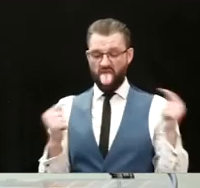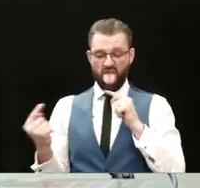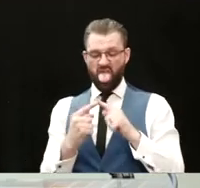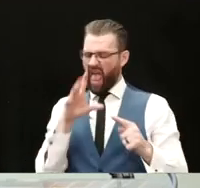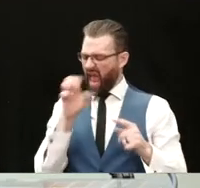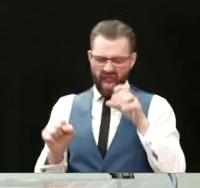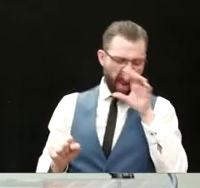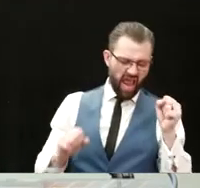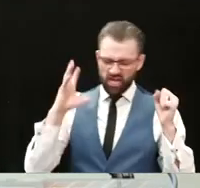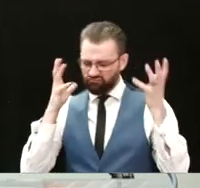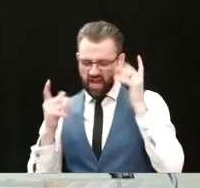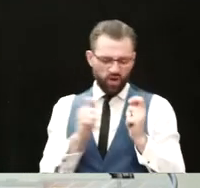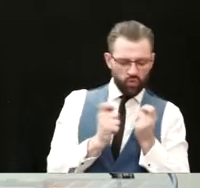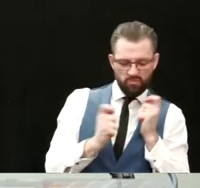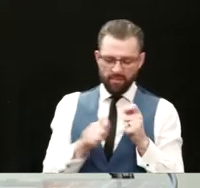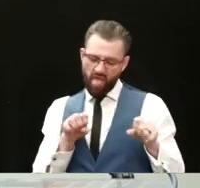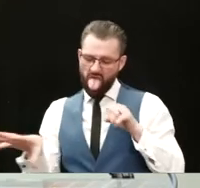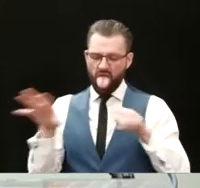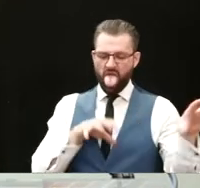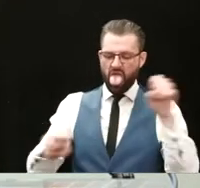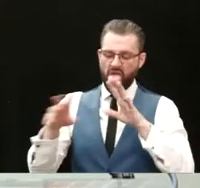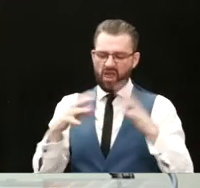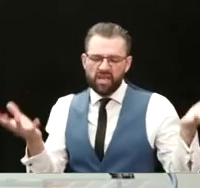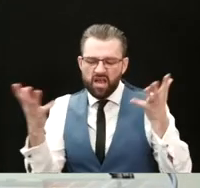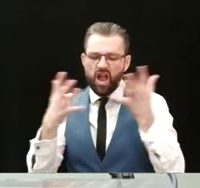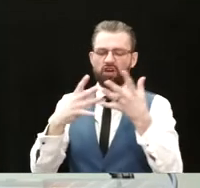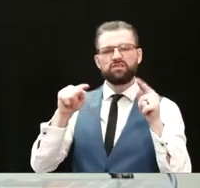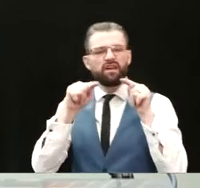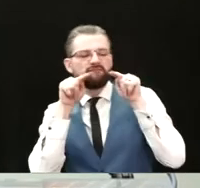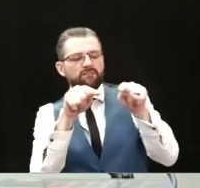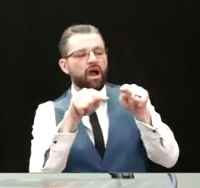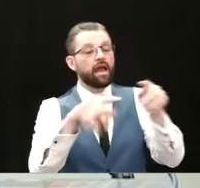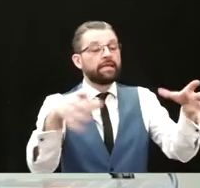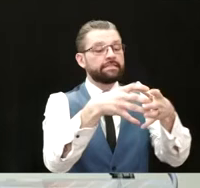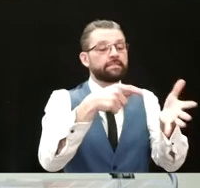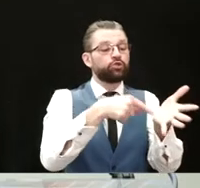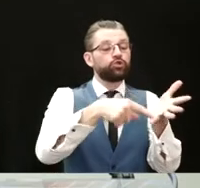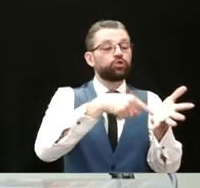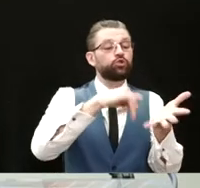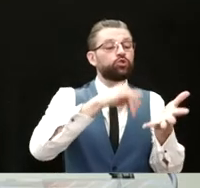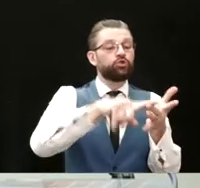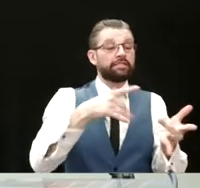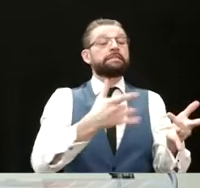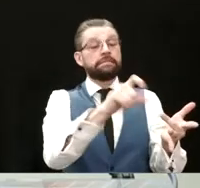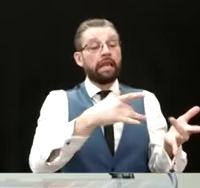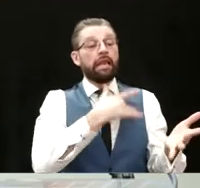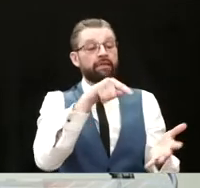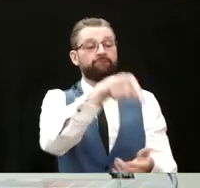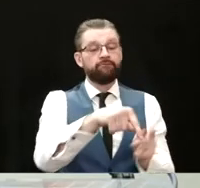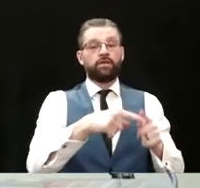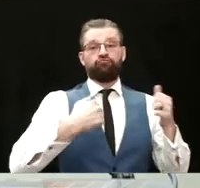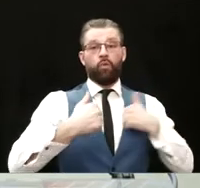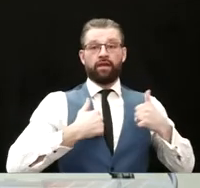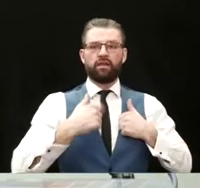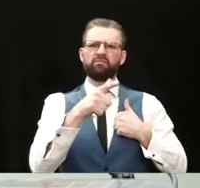through radio stations and newspapers, encouraging violence against Tutsis still living in Rwanda. Despite